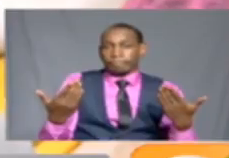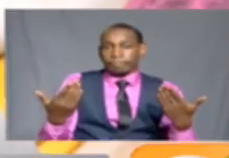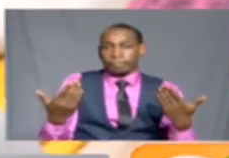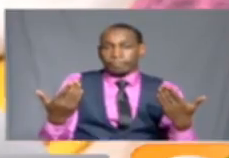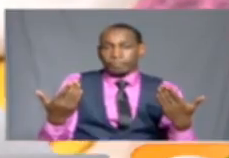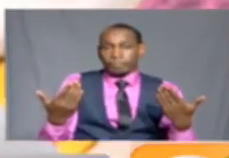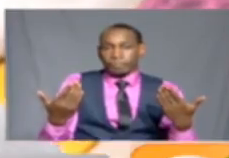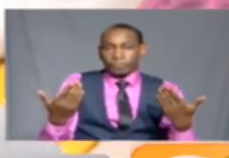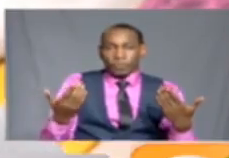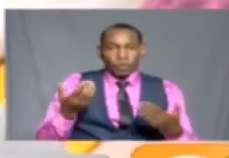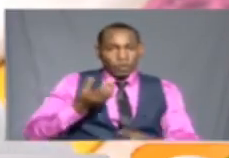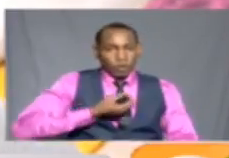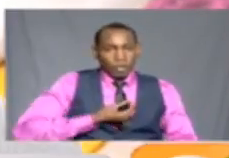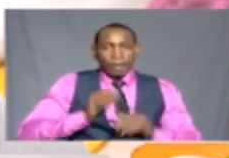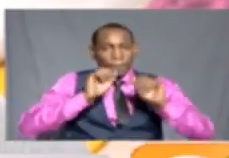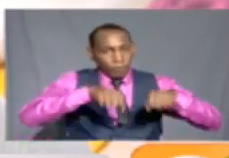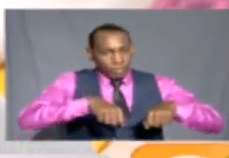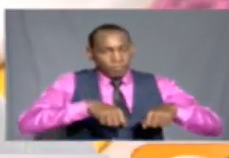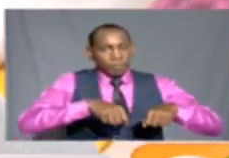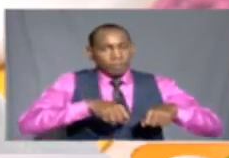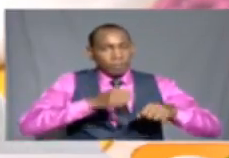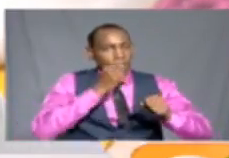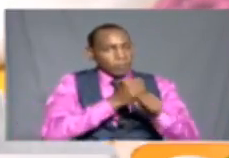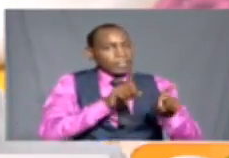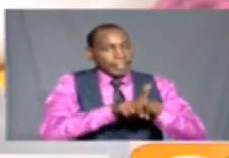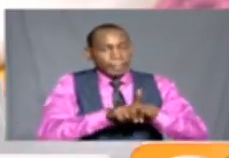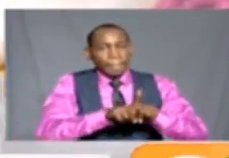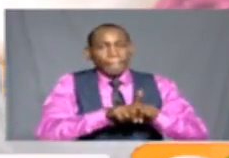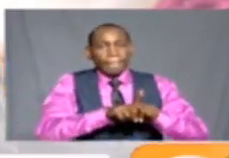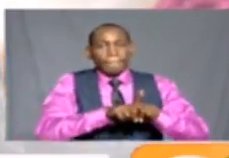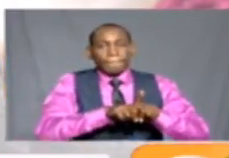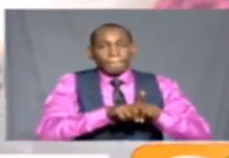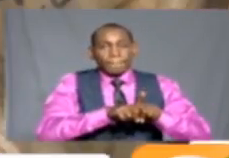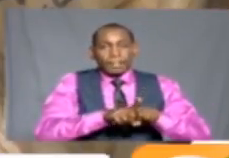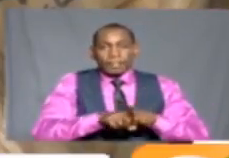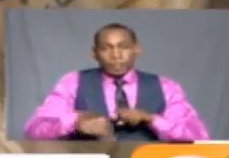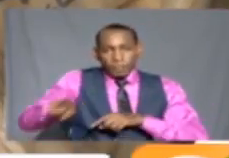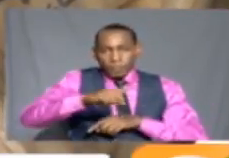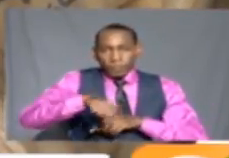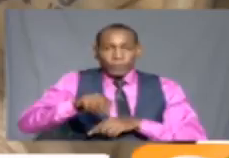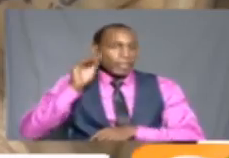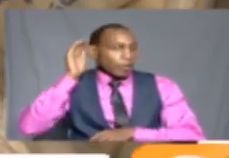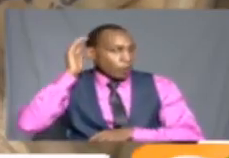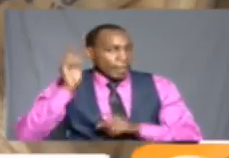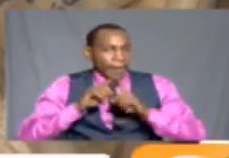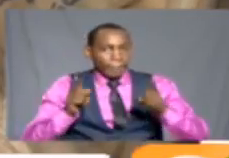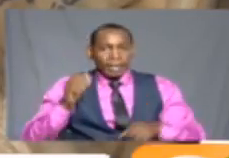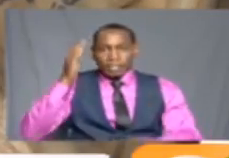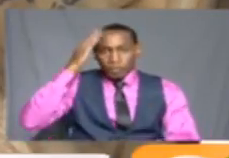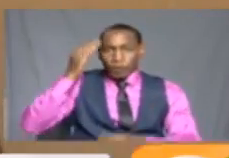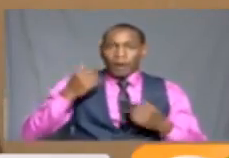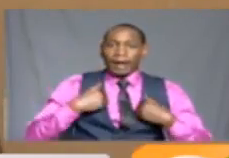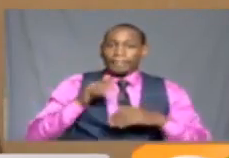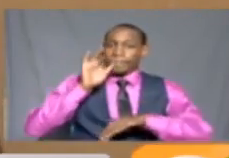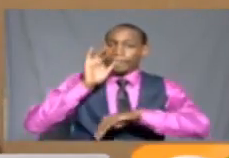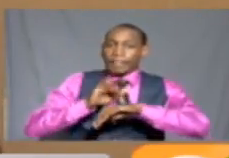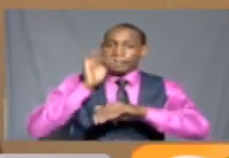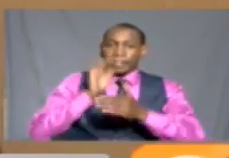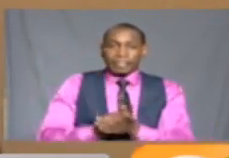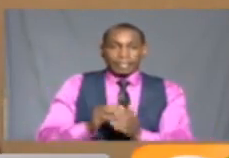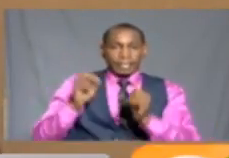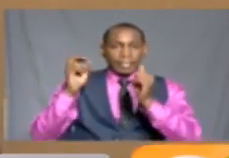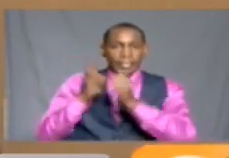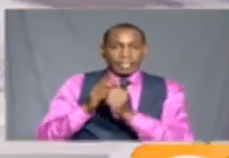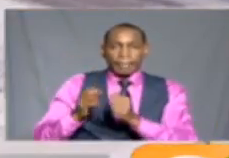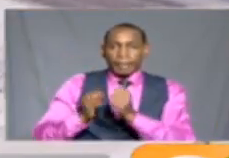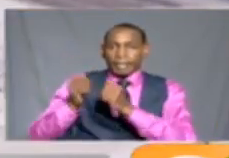the purported owner, we shall do so. We shall do so. We shall comply. But I know it has a repercussion. On December